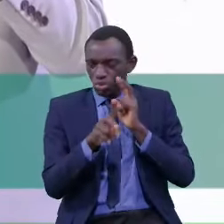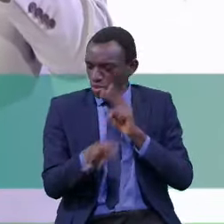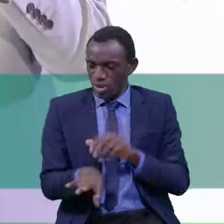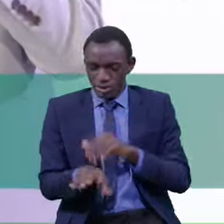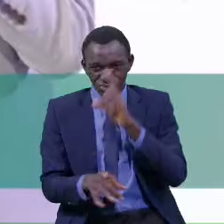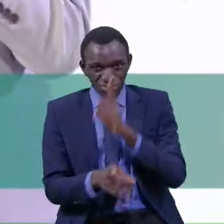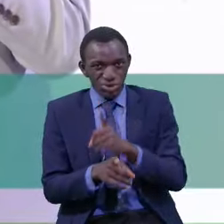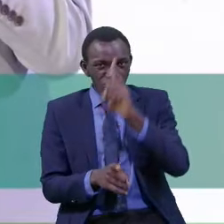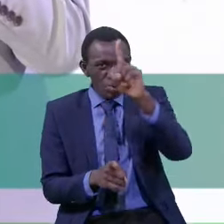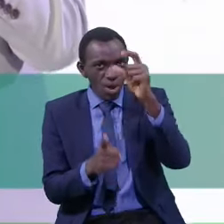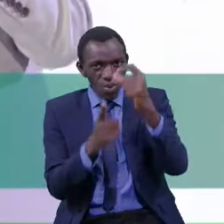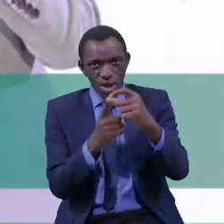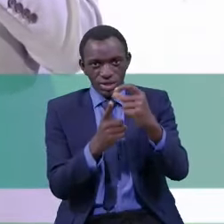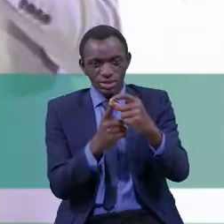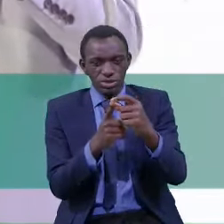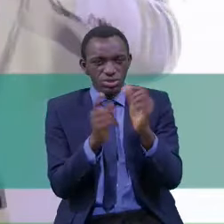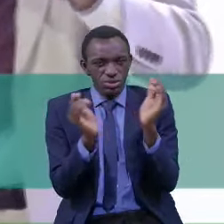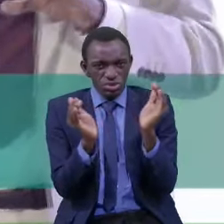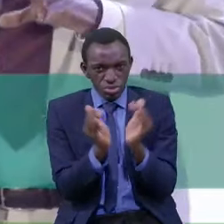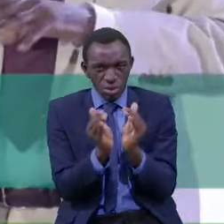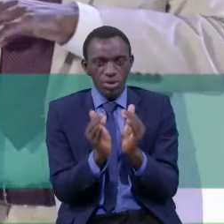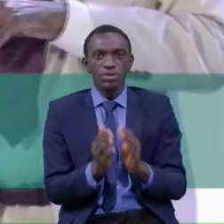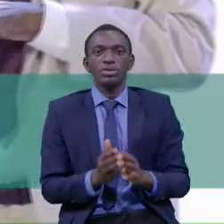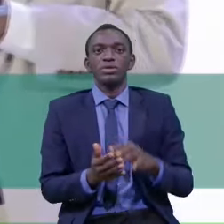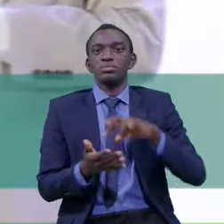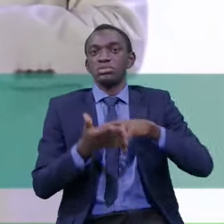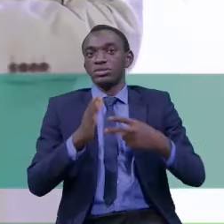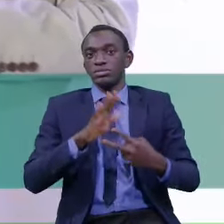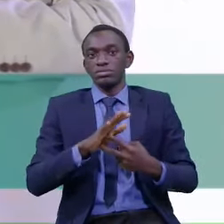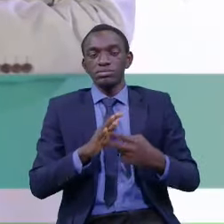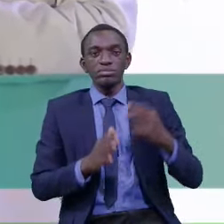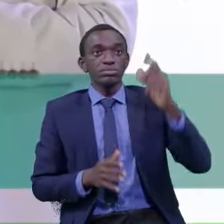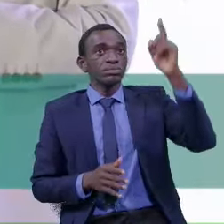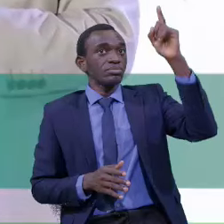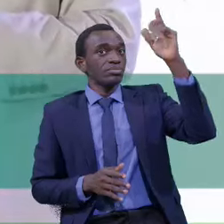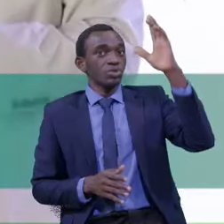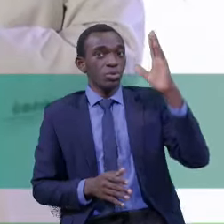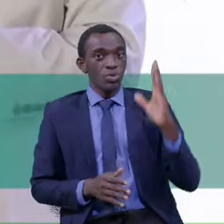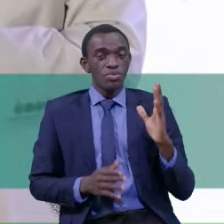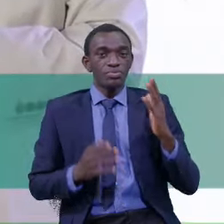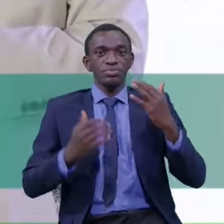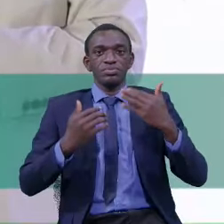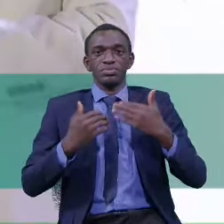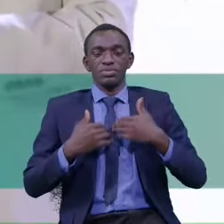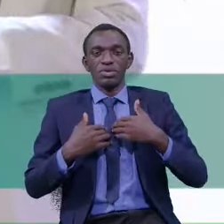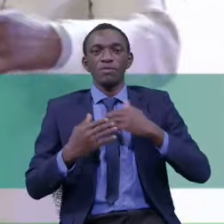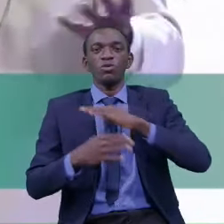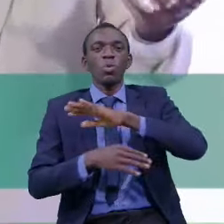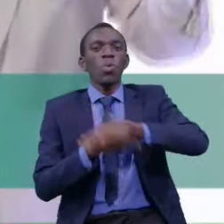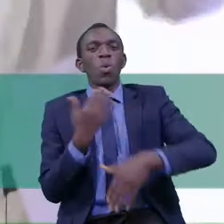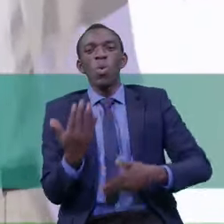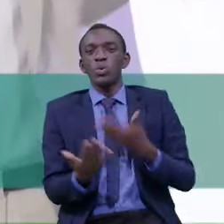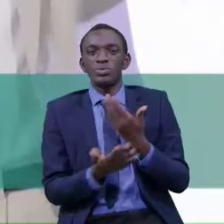small, what it means is God has all the wisdom that